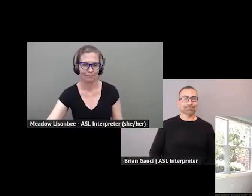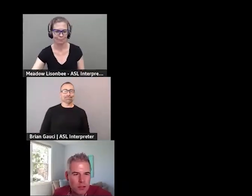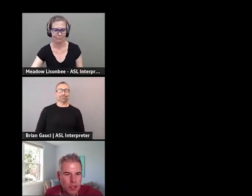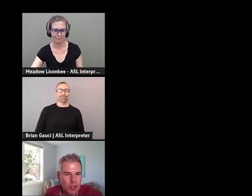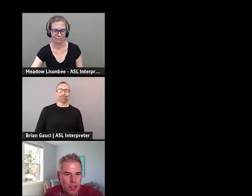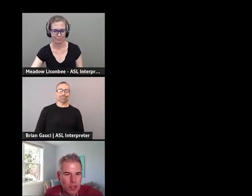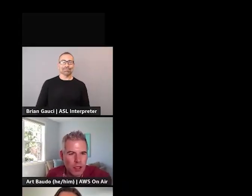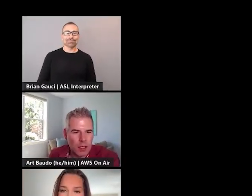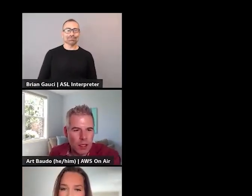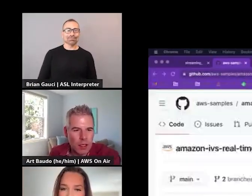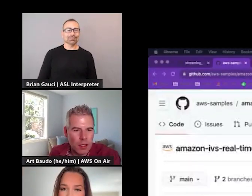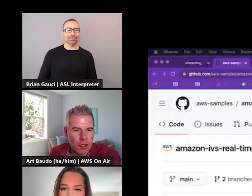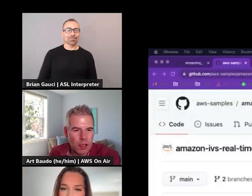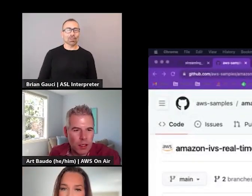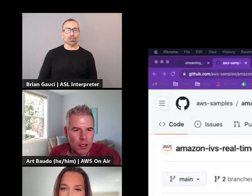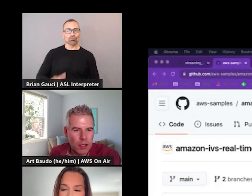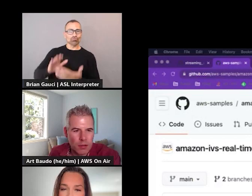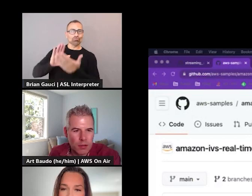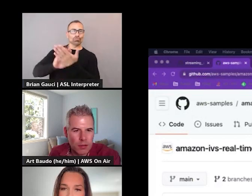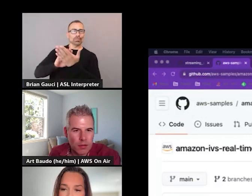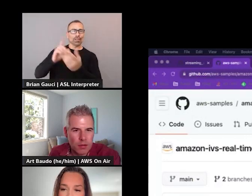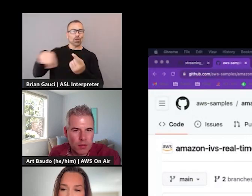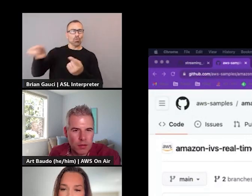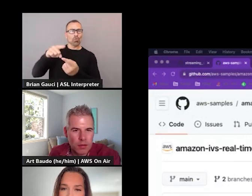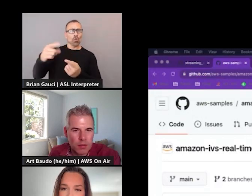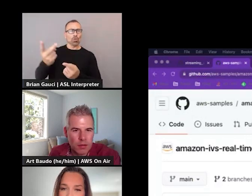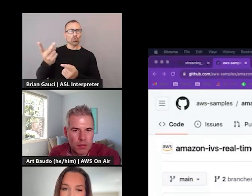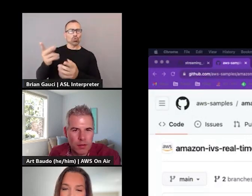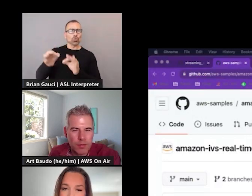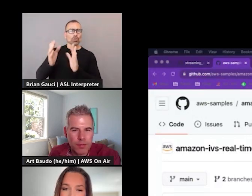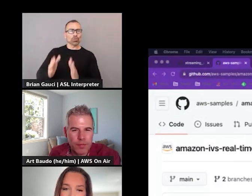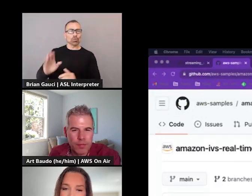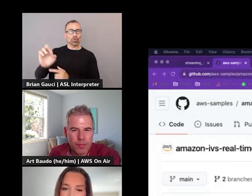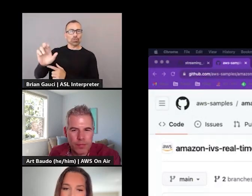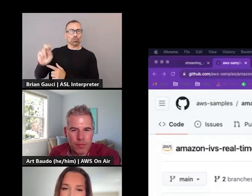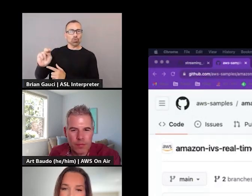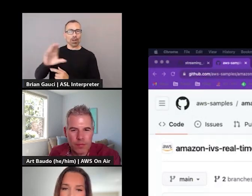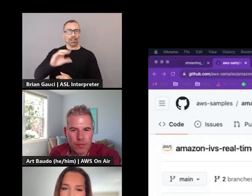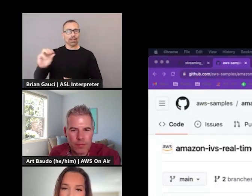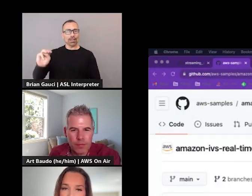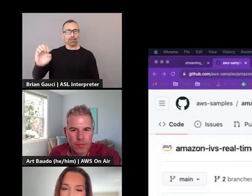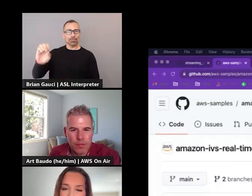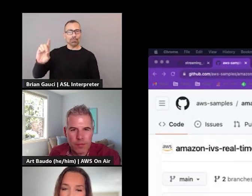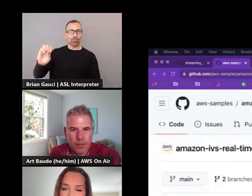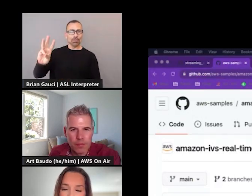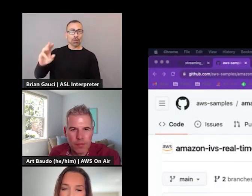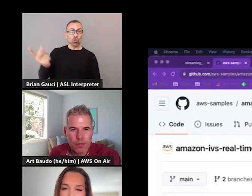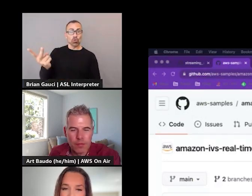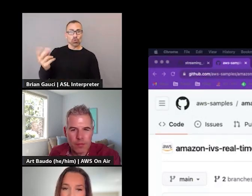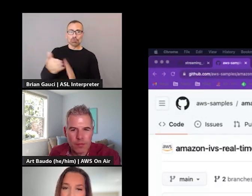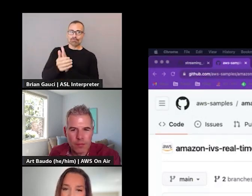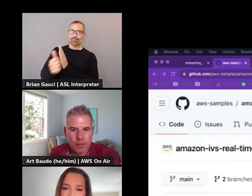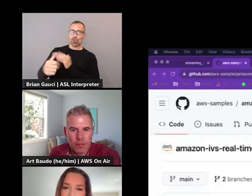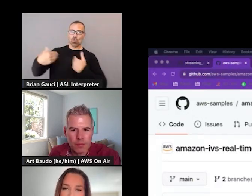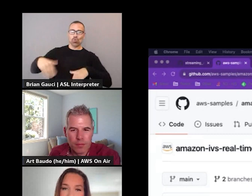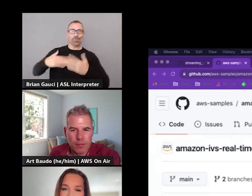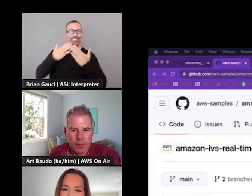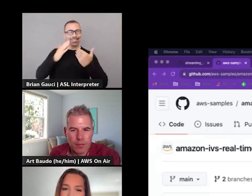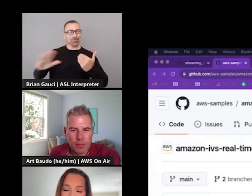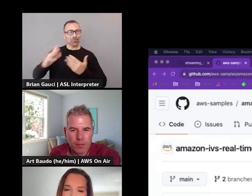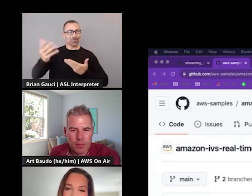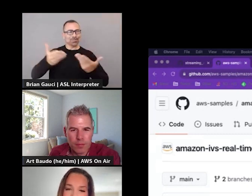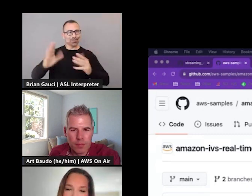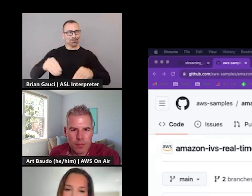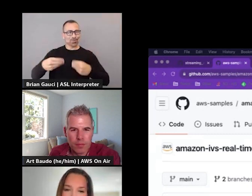Big shout out to Brian and Meadow, by the way. You all are super talented, and thank you so much for providing the service that you do. Very much